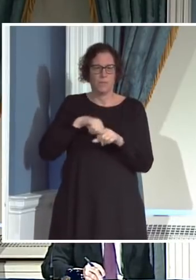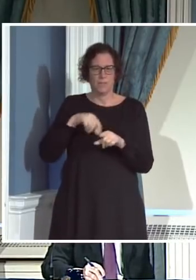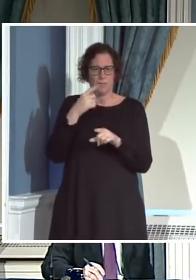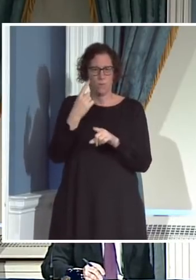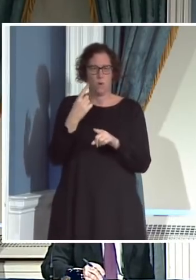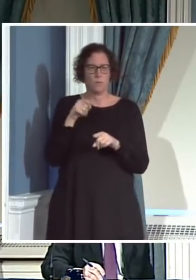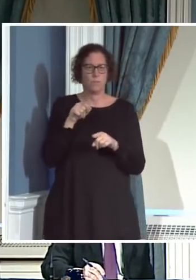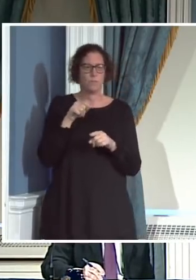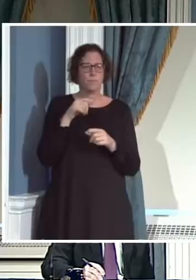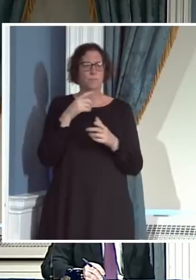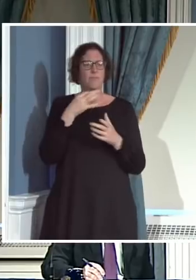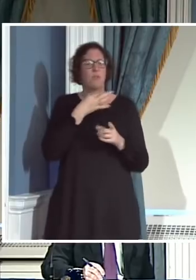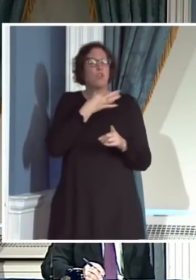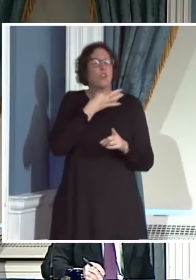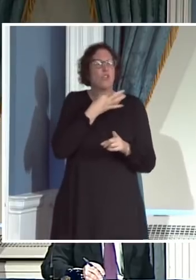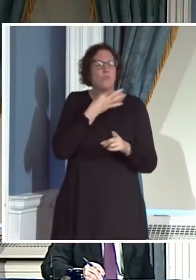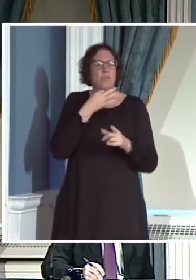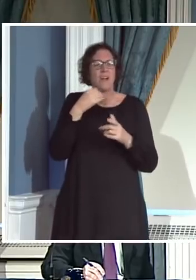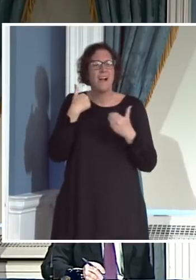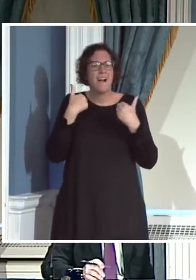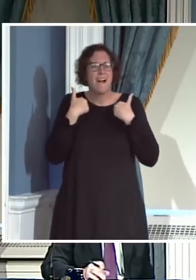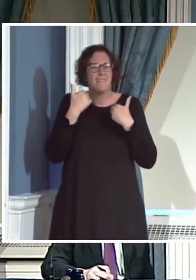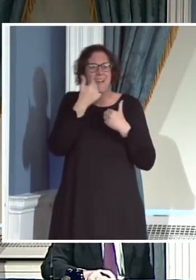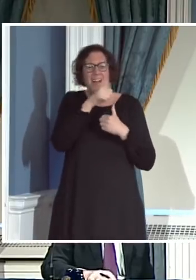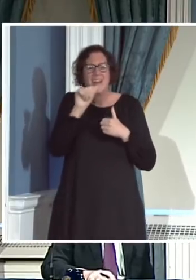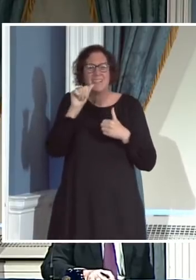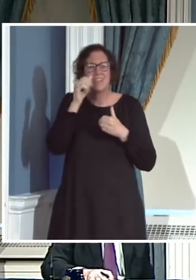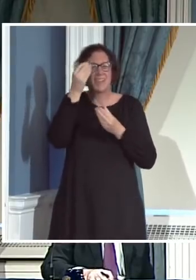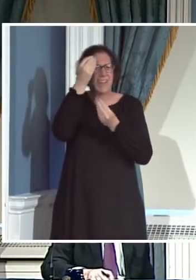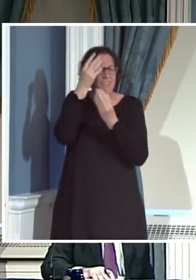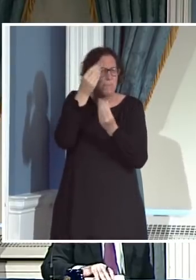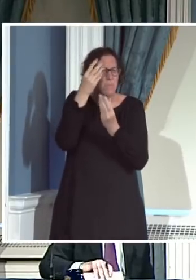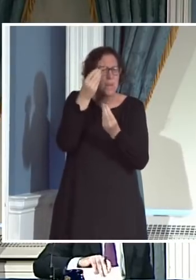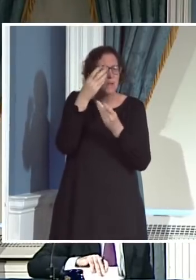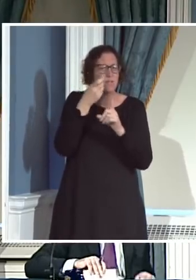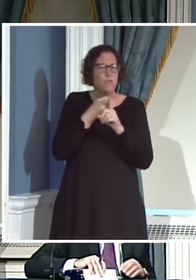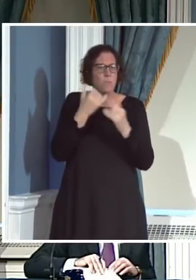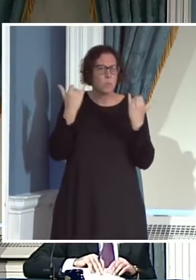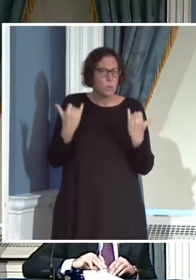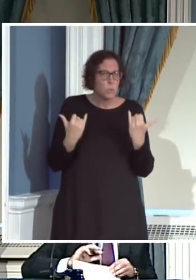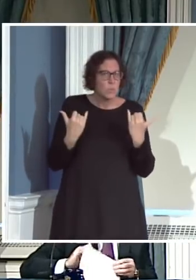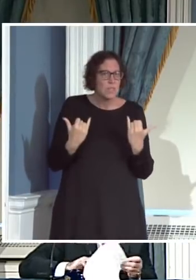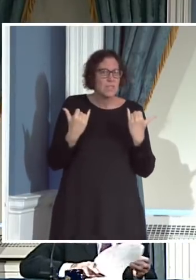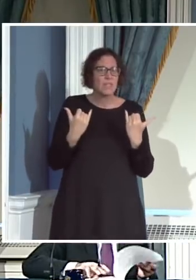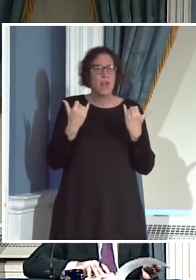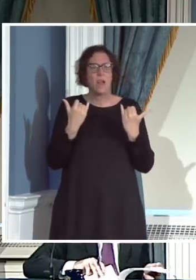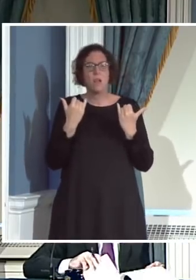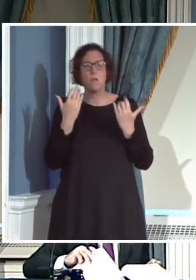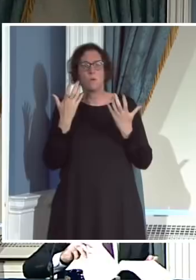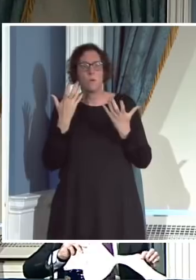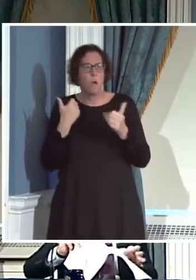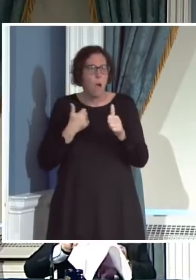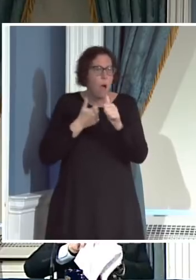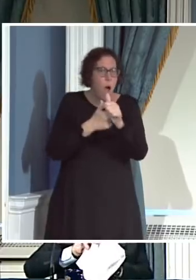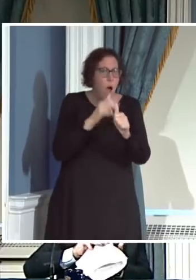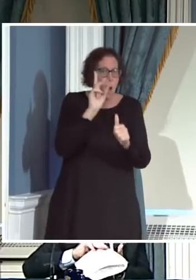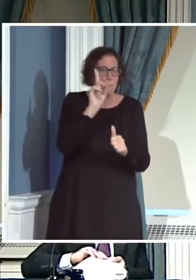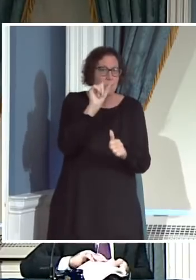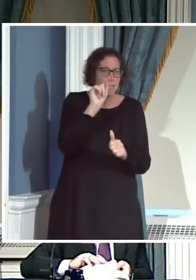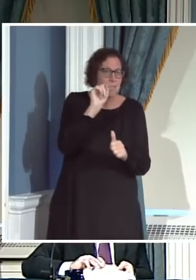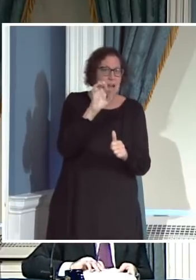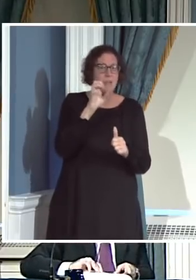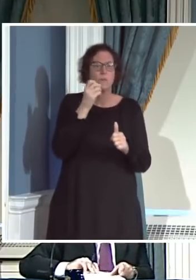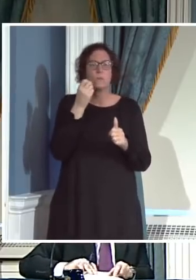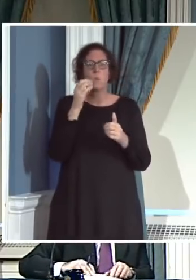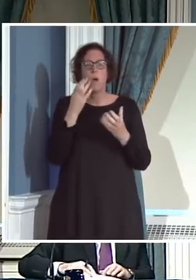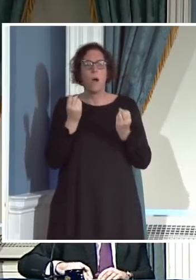any detail from today that you can give us an update on in terms of what the current status is there as it